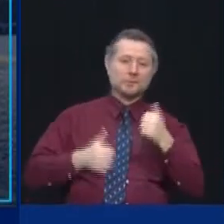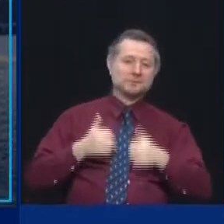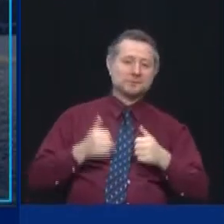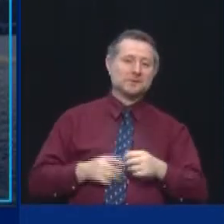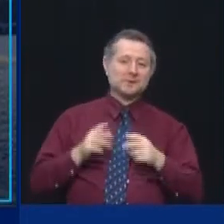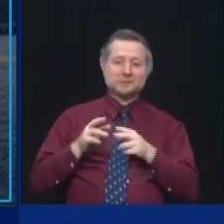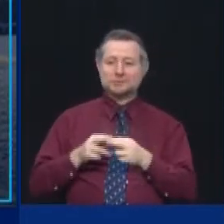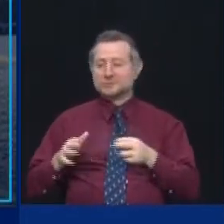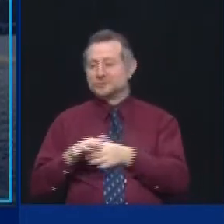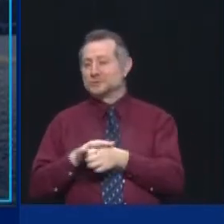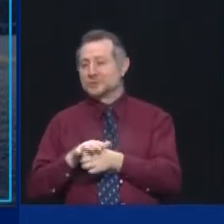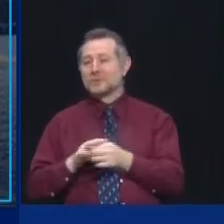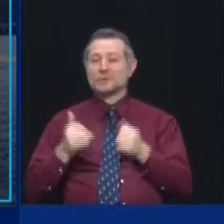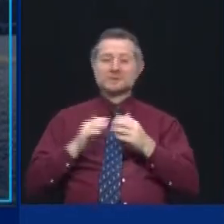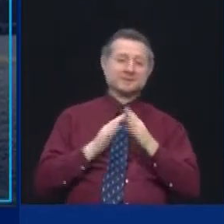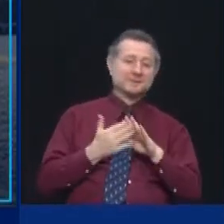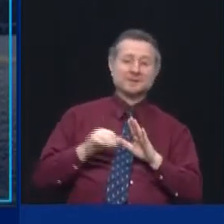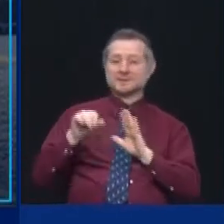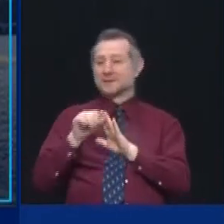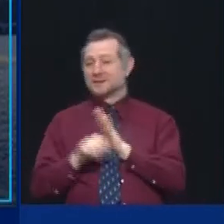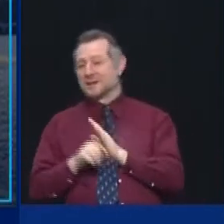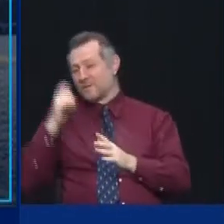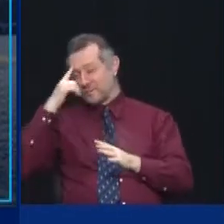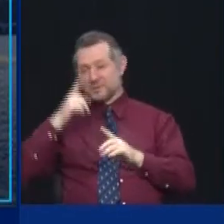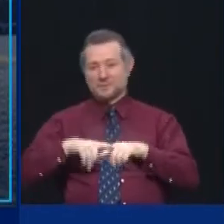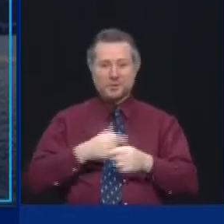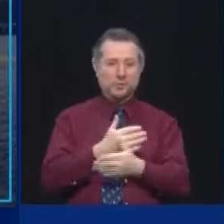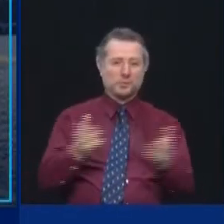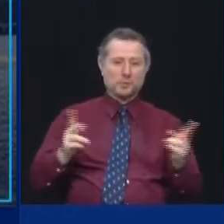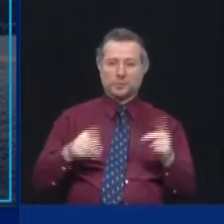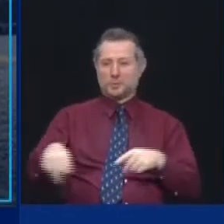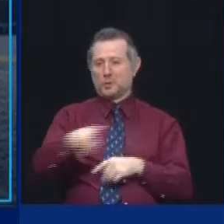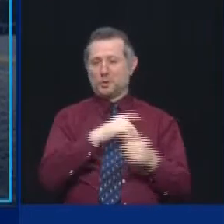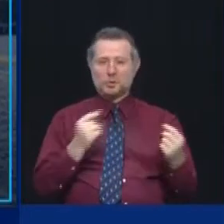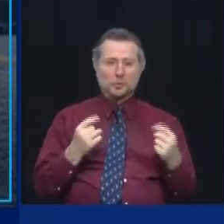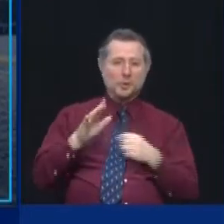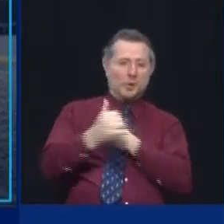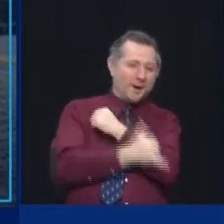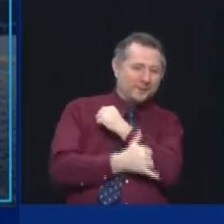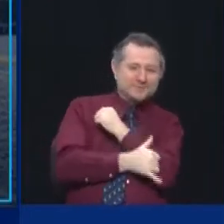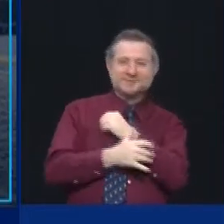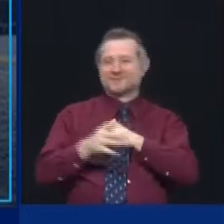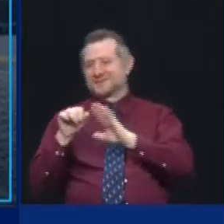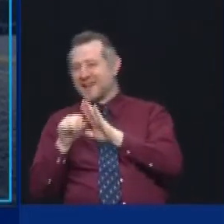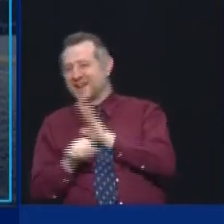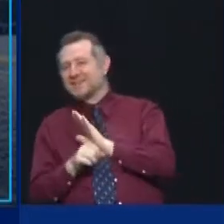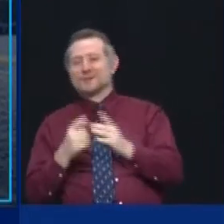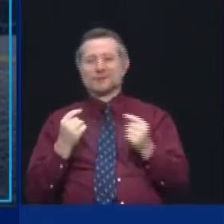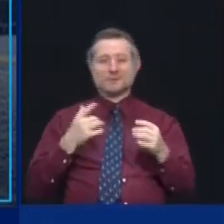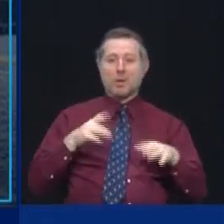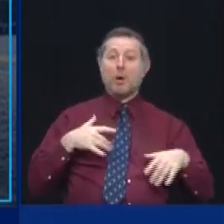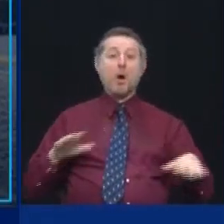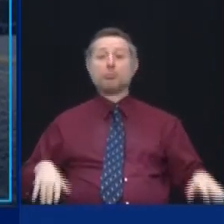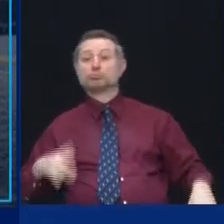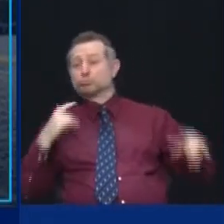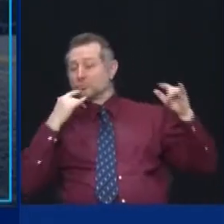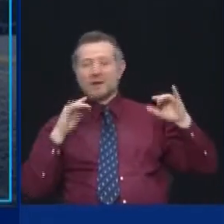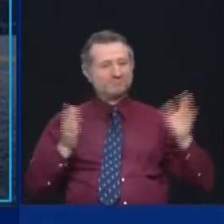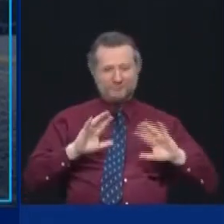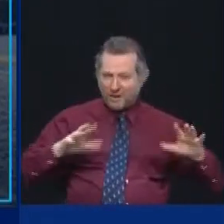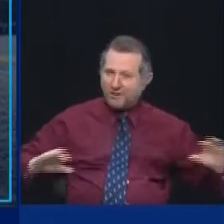built. Over the past year, we went from that frightening field hospital and a state that